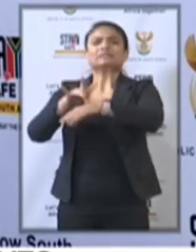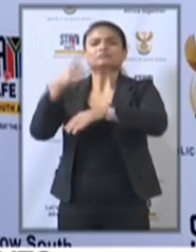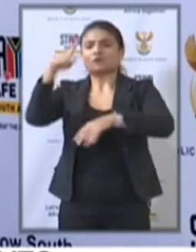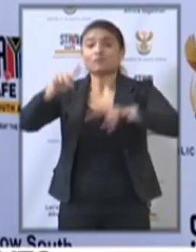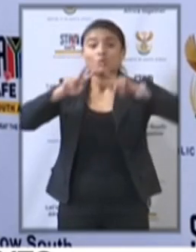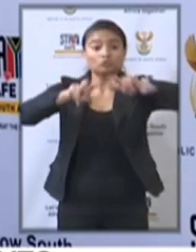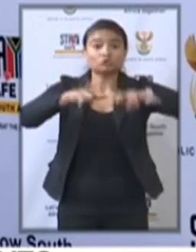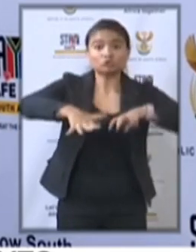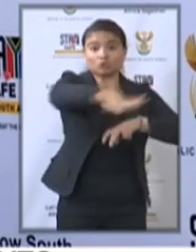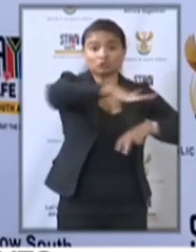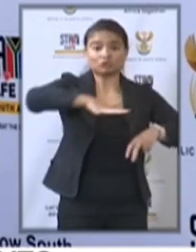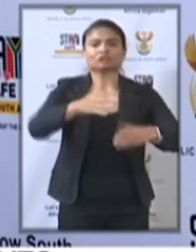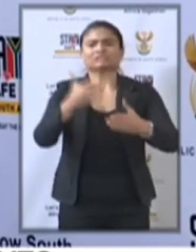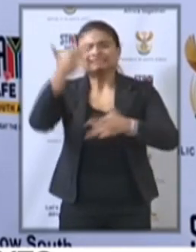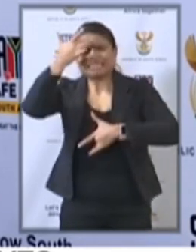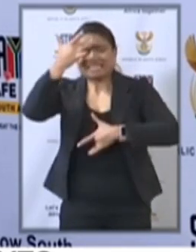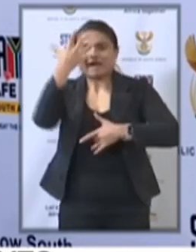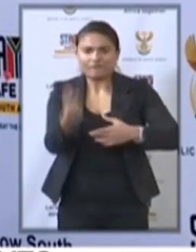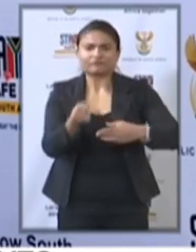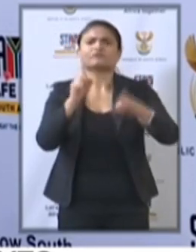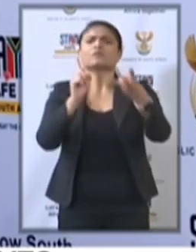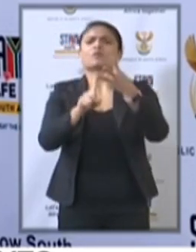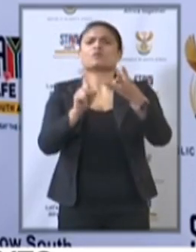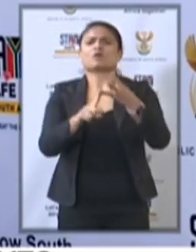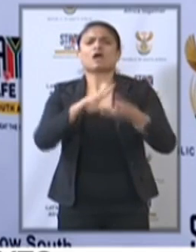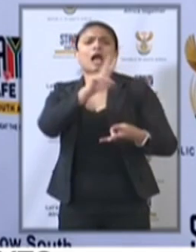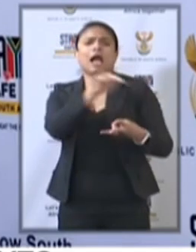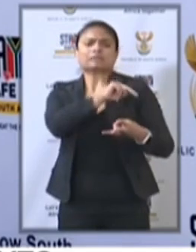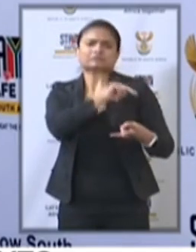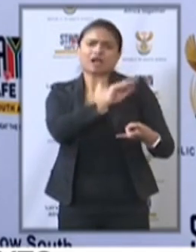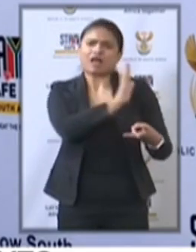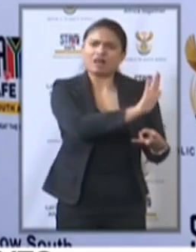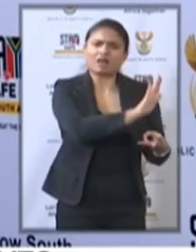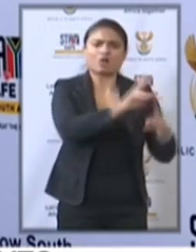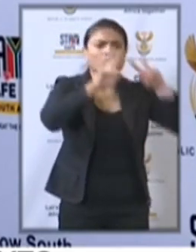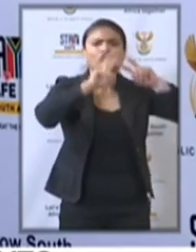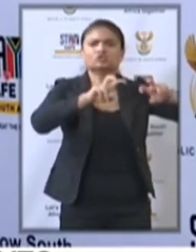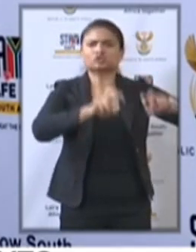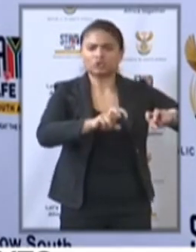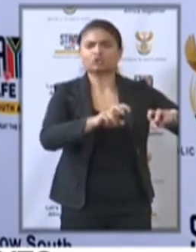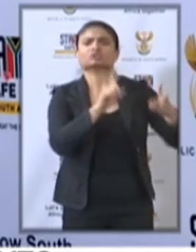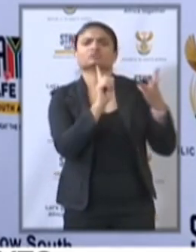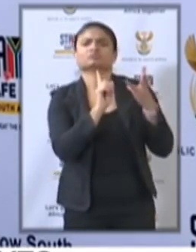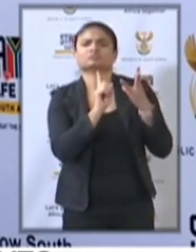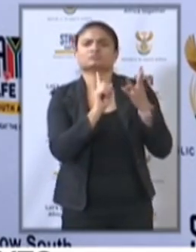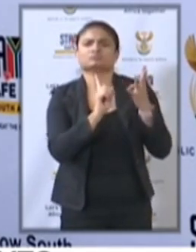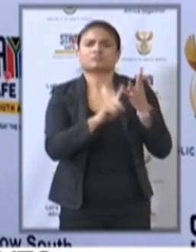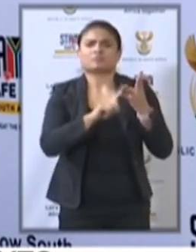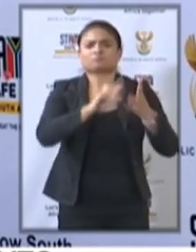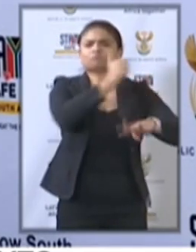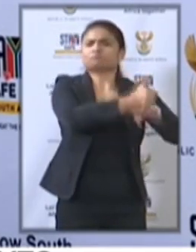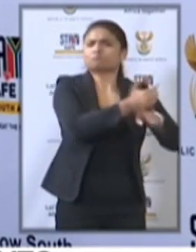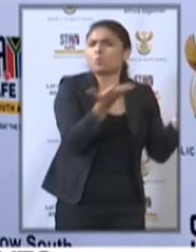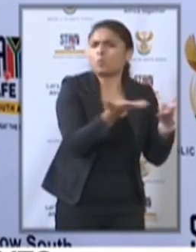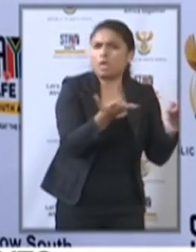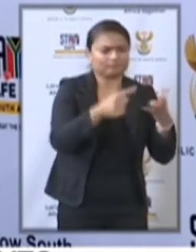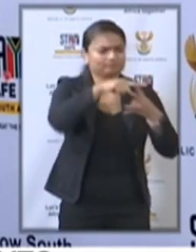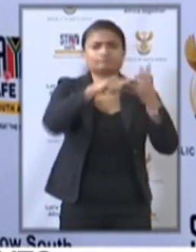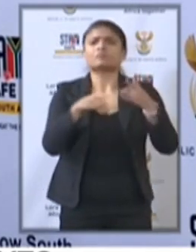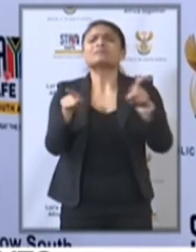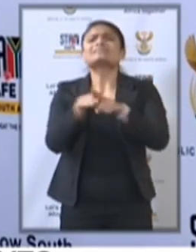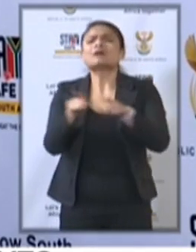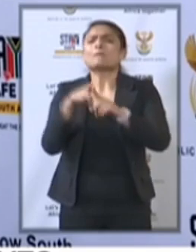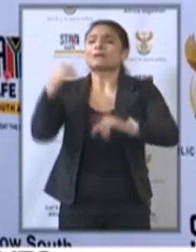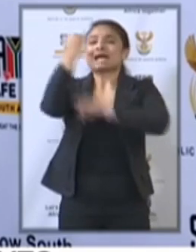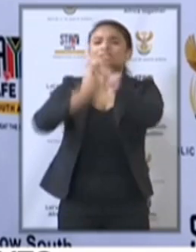the KwaZulu-Natal Research Innovation and Sequencing Platform, and the International Center for Genetic